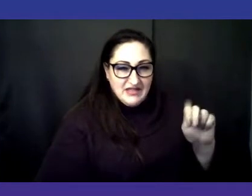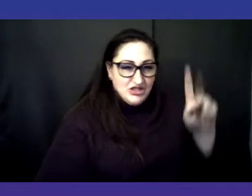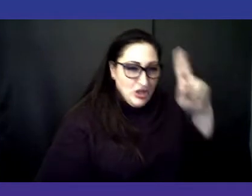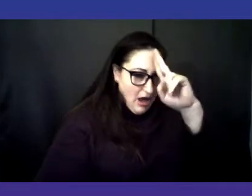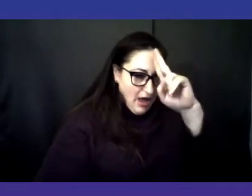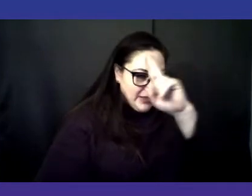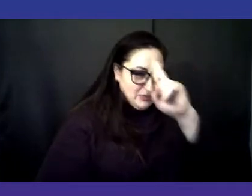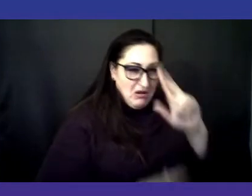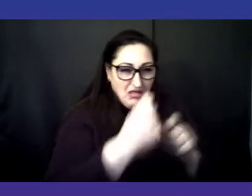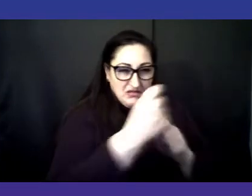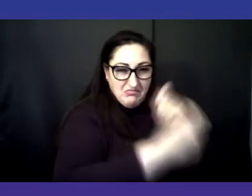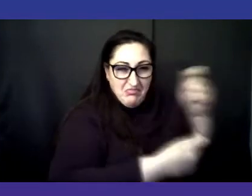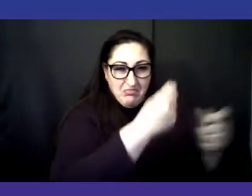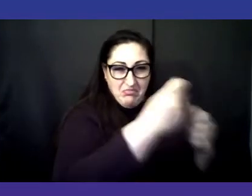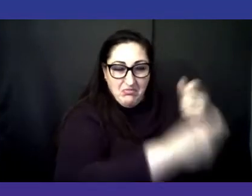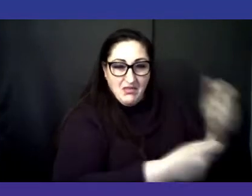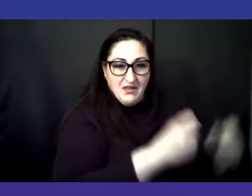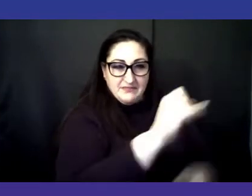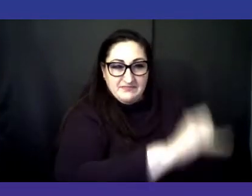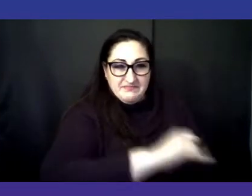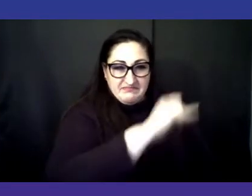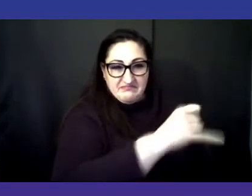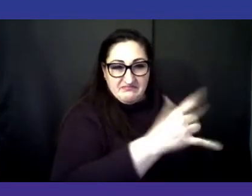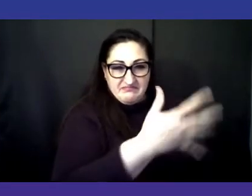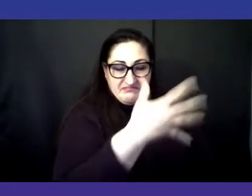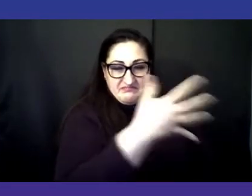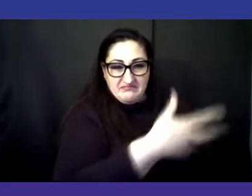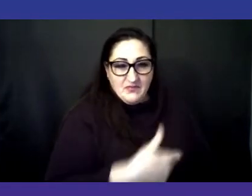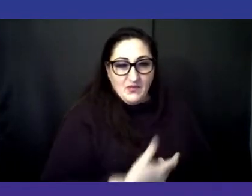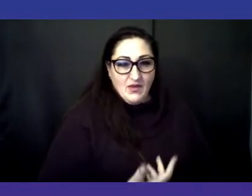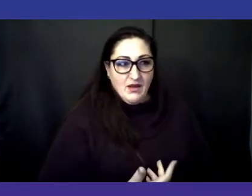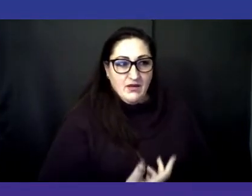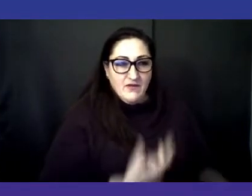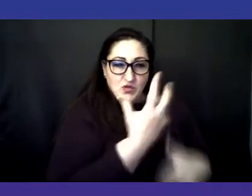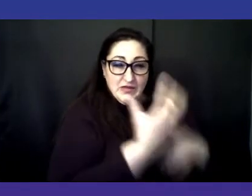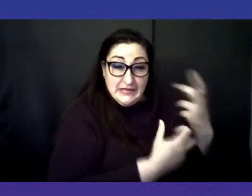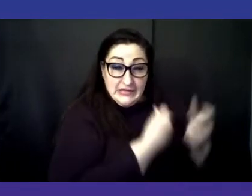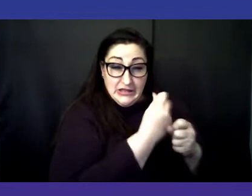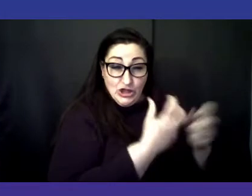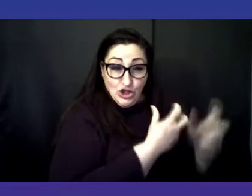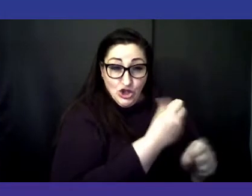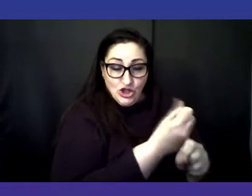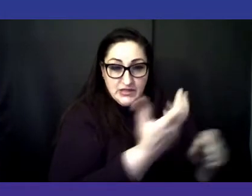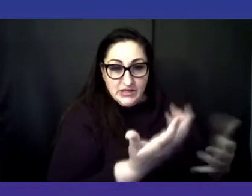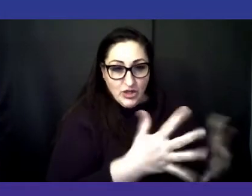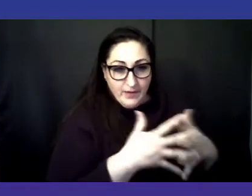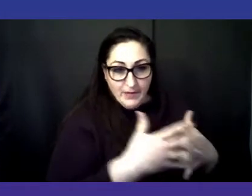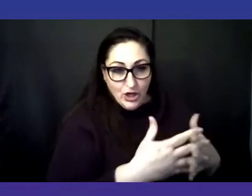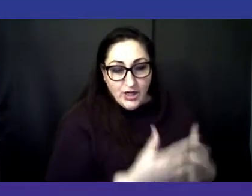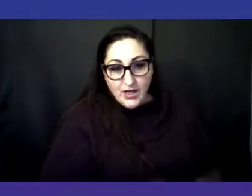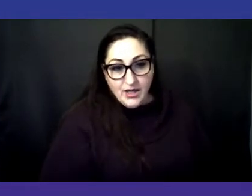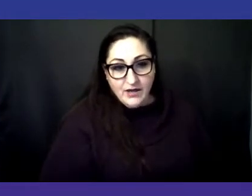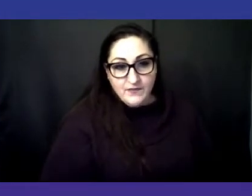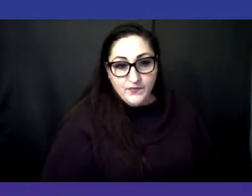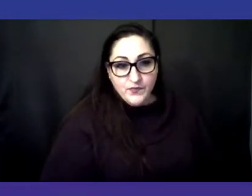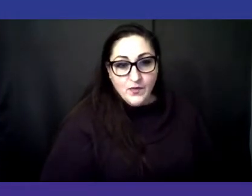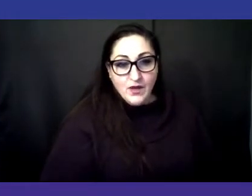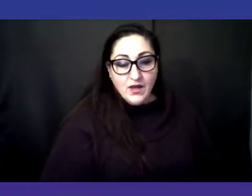unbelievable to me that we don't know our own history And what does it mean to carry an